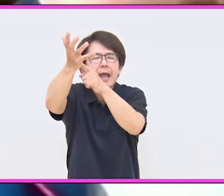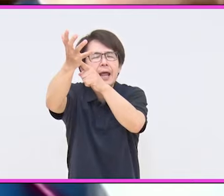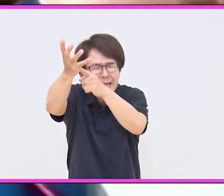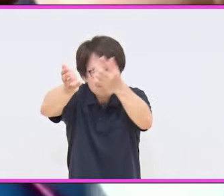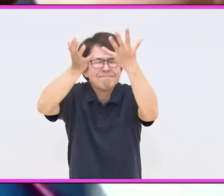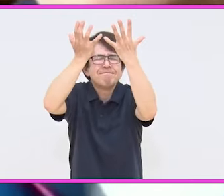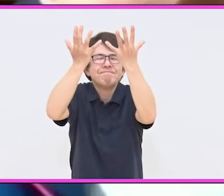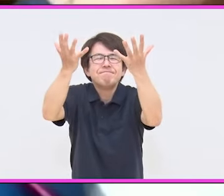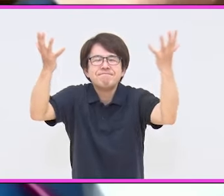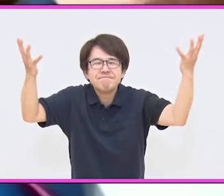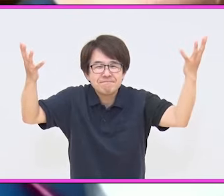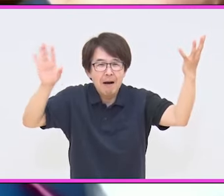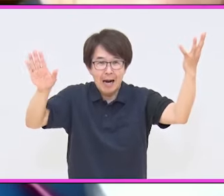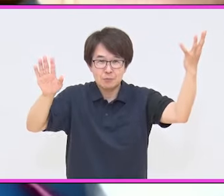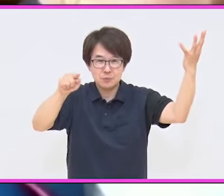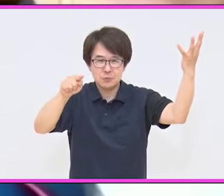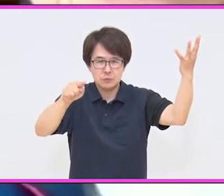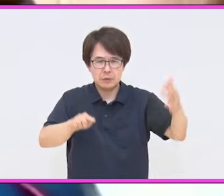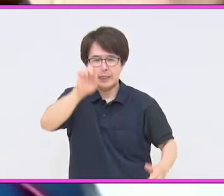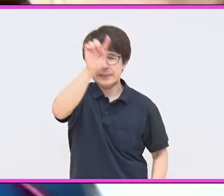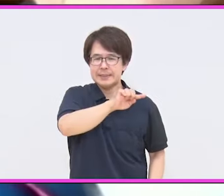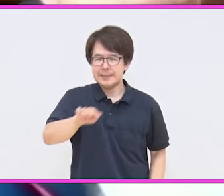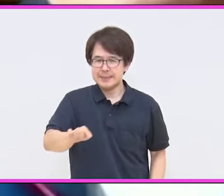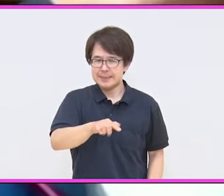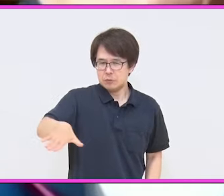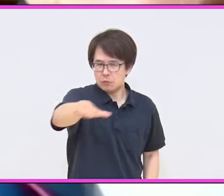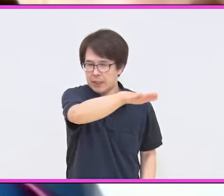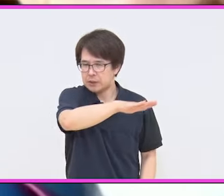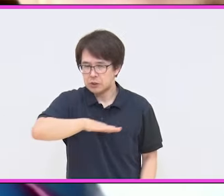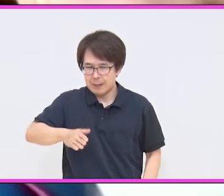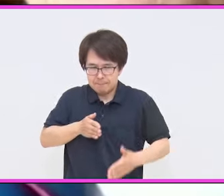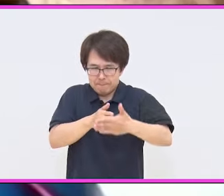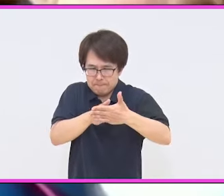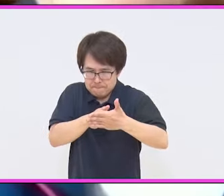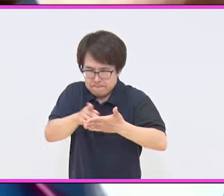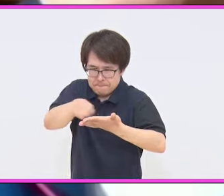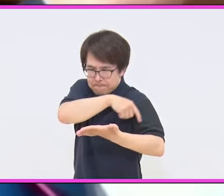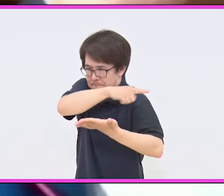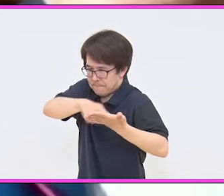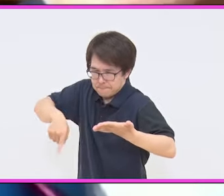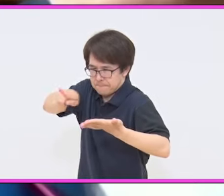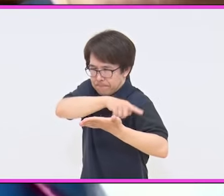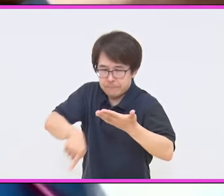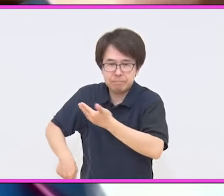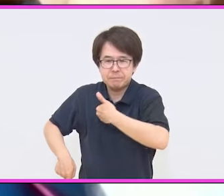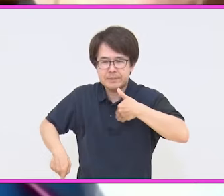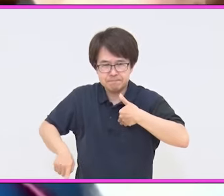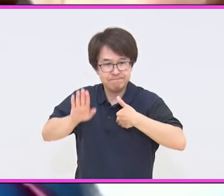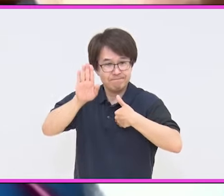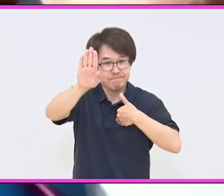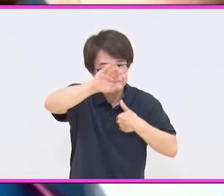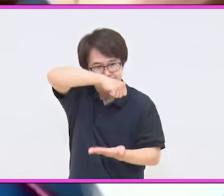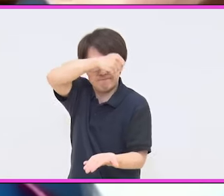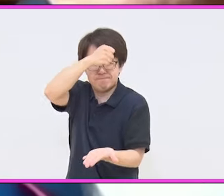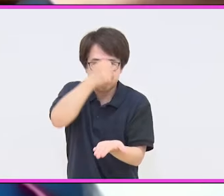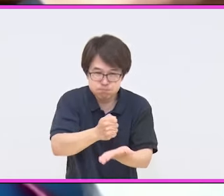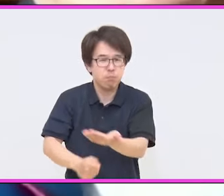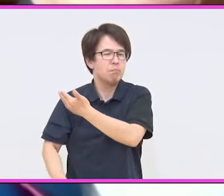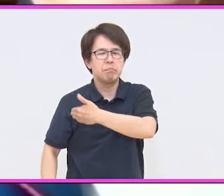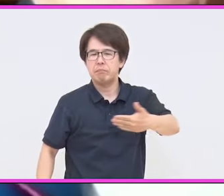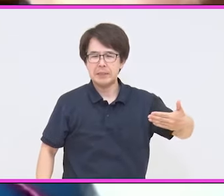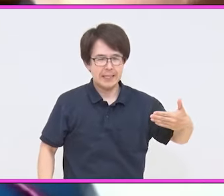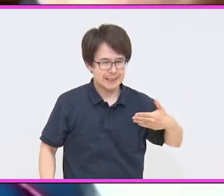how the human race overcomes challenges、and will eventually come through